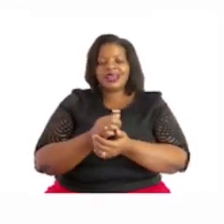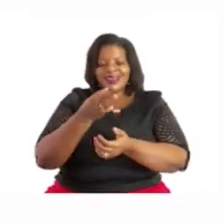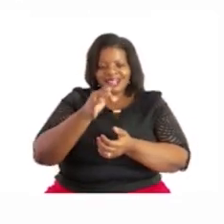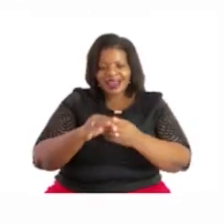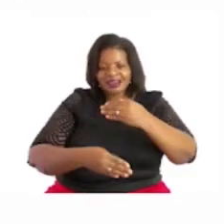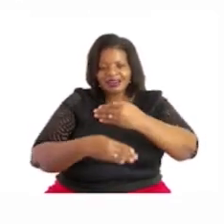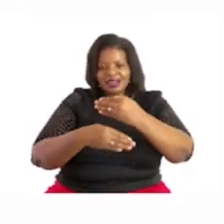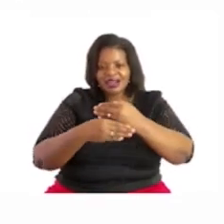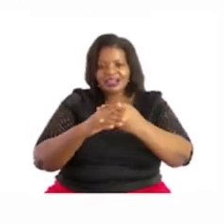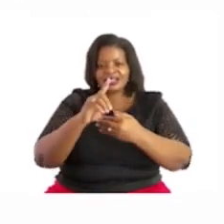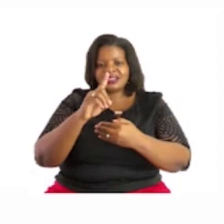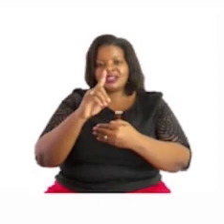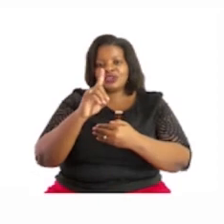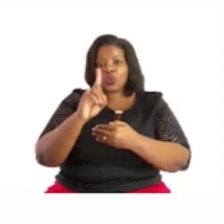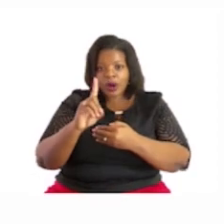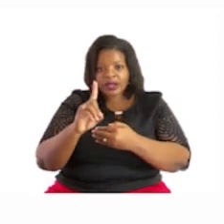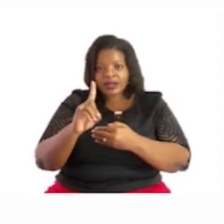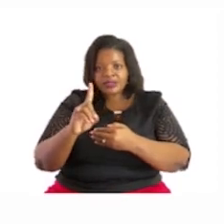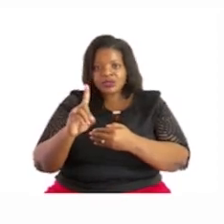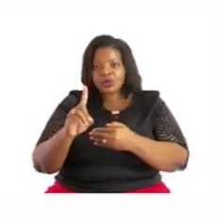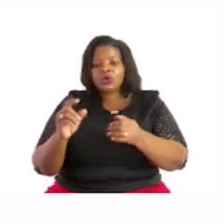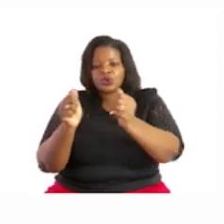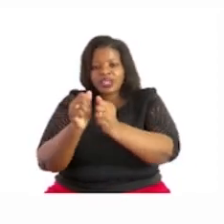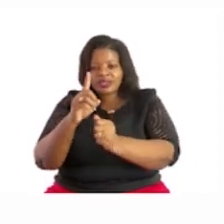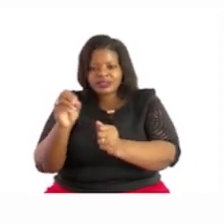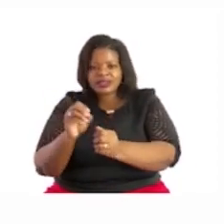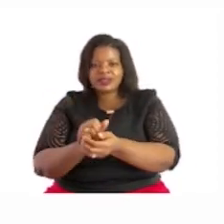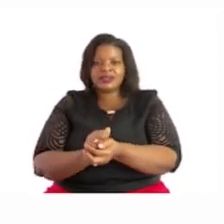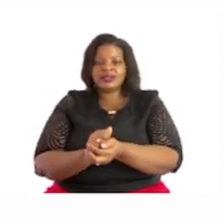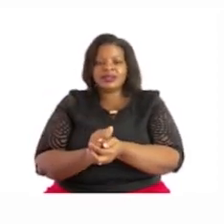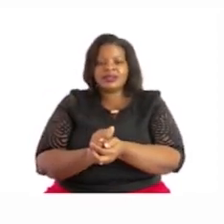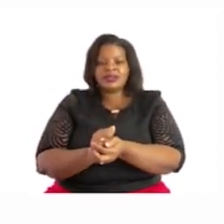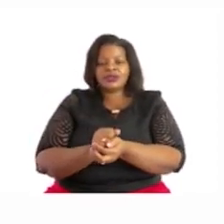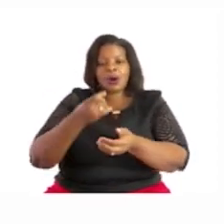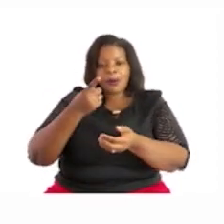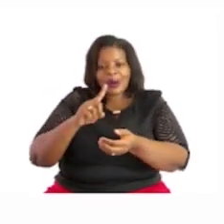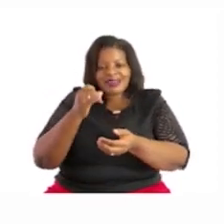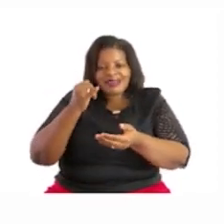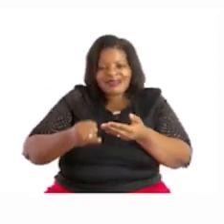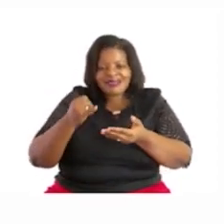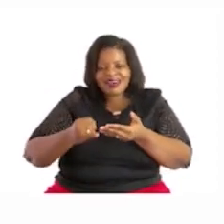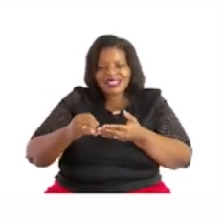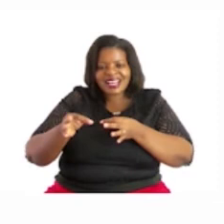1, it gives 10. But the last statement mentioned or states that